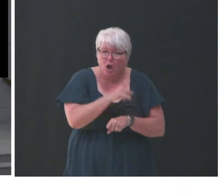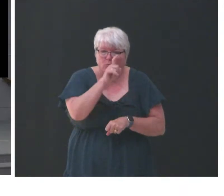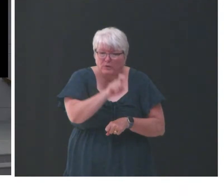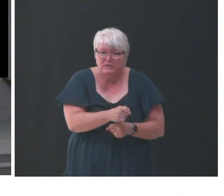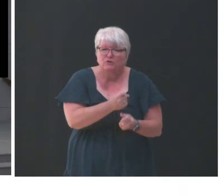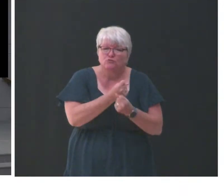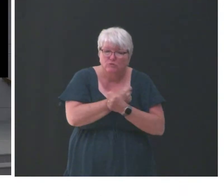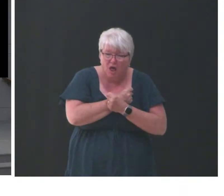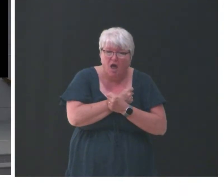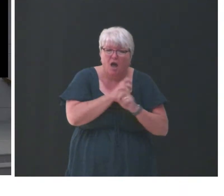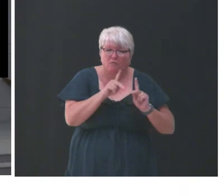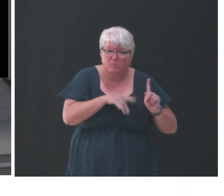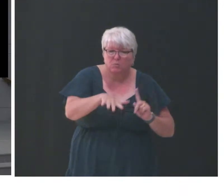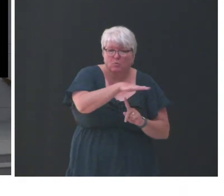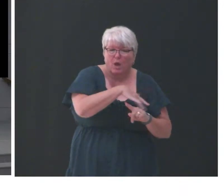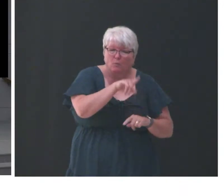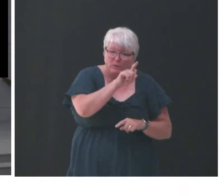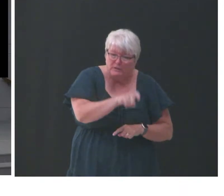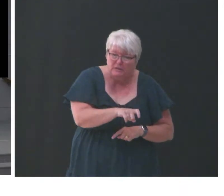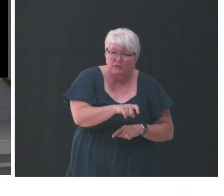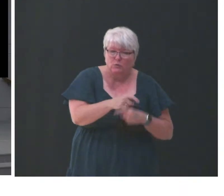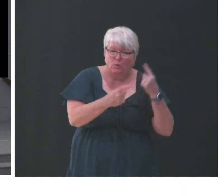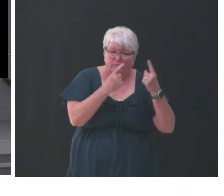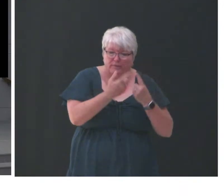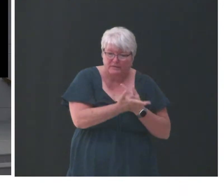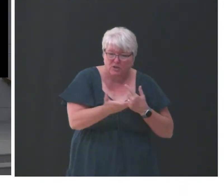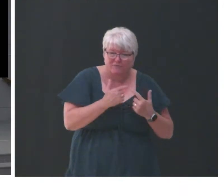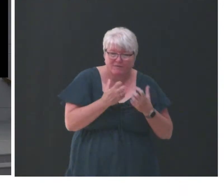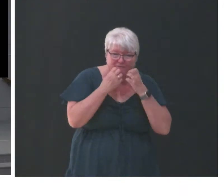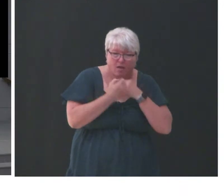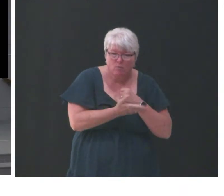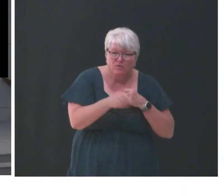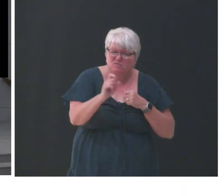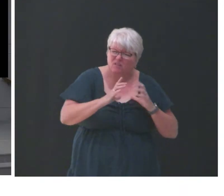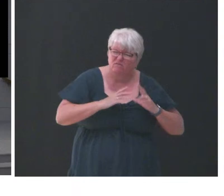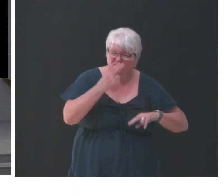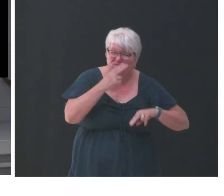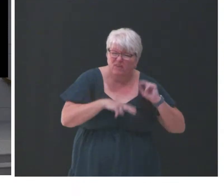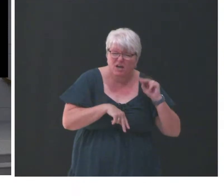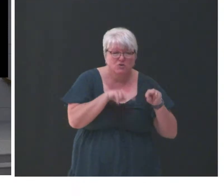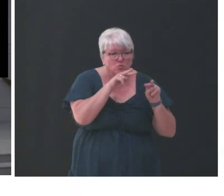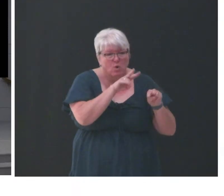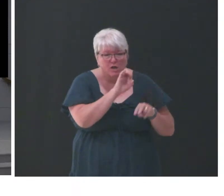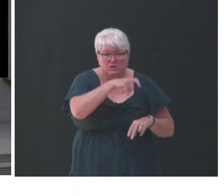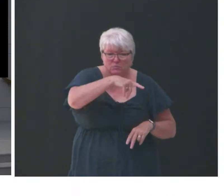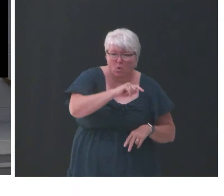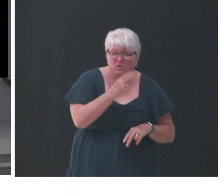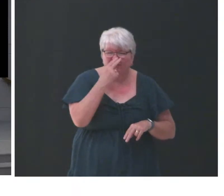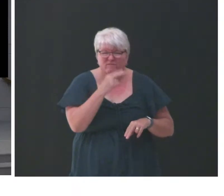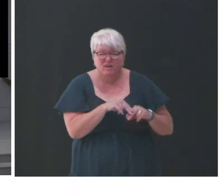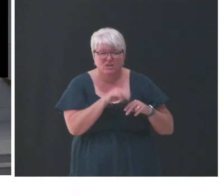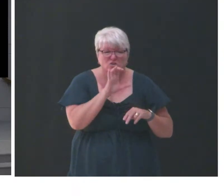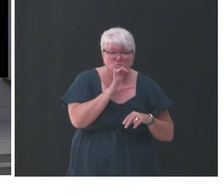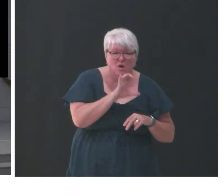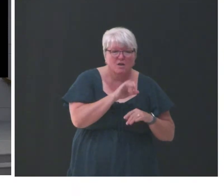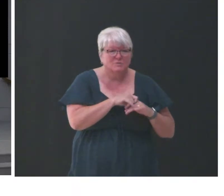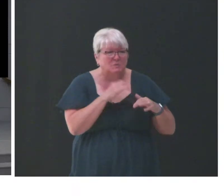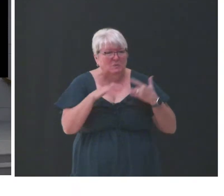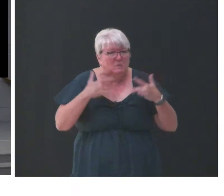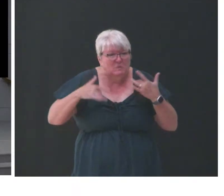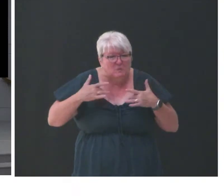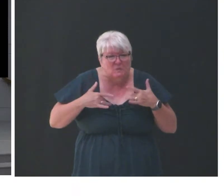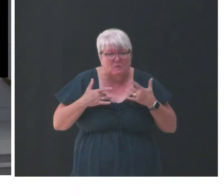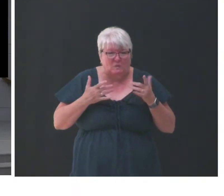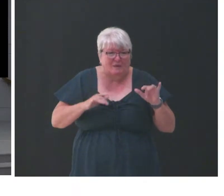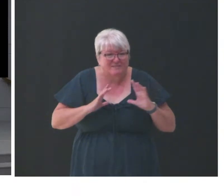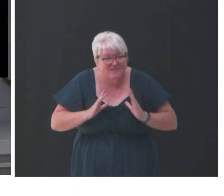need to love the people around us. We need the things in our life and value those things. It's fun to look at a sport. It's fun to look at our team, follow them, be all excited about